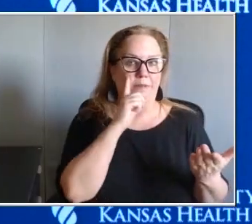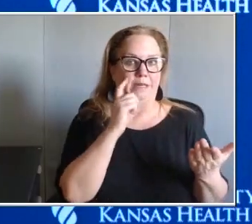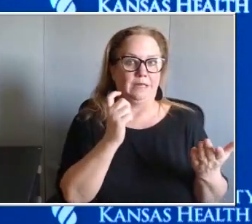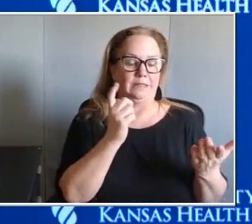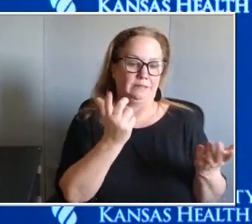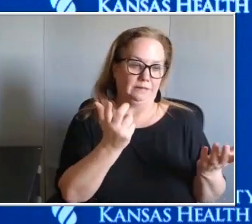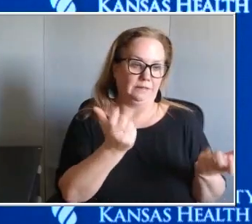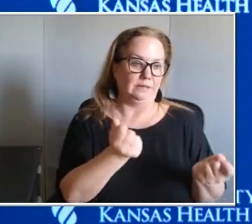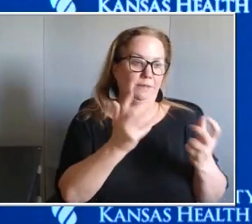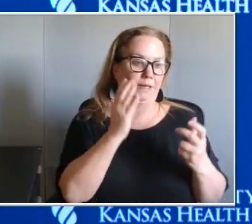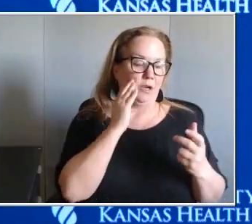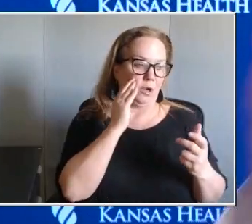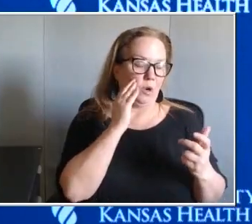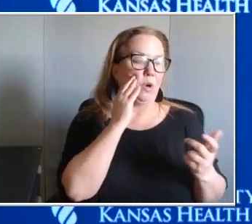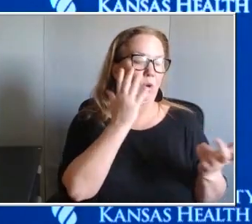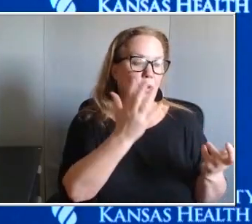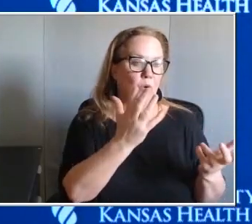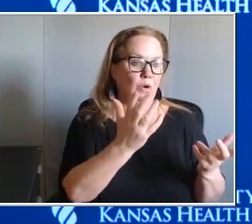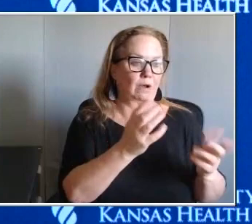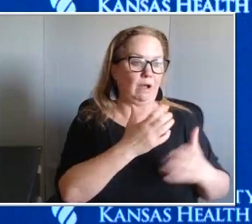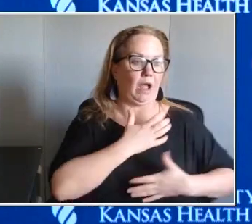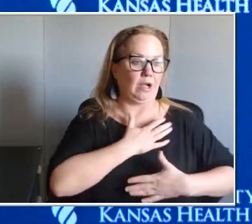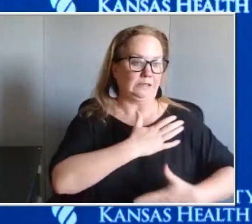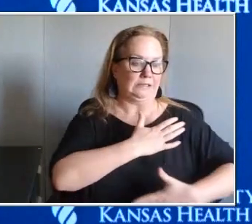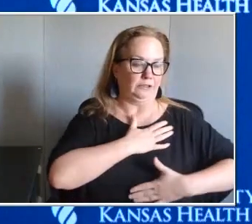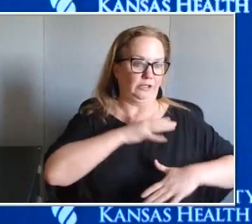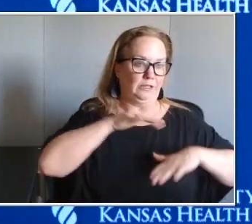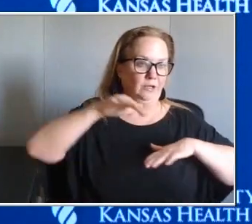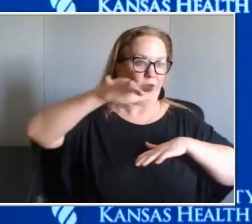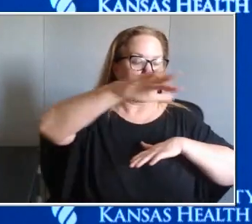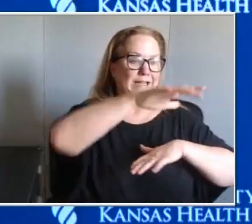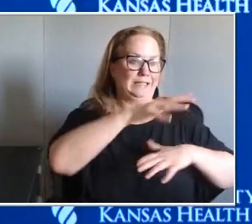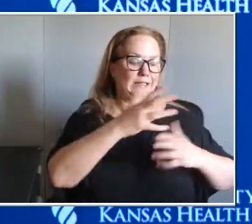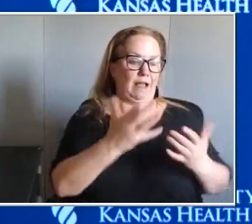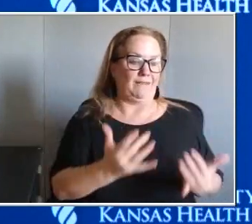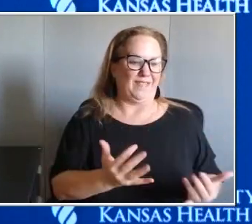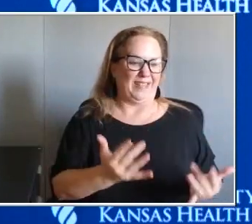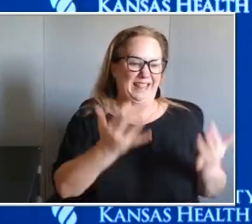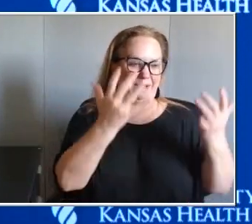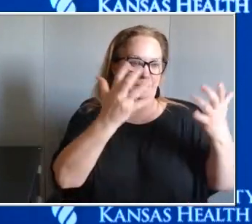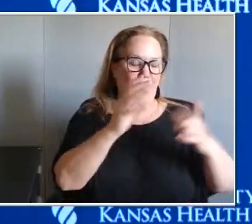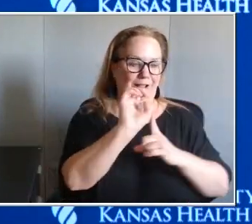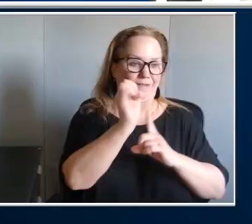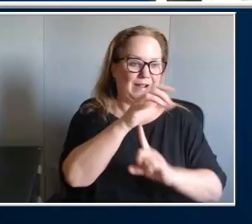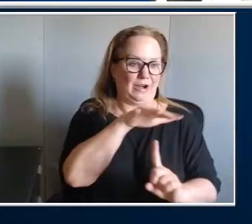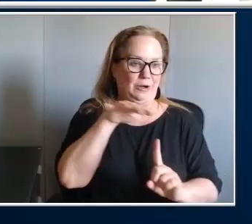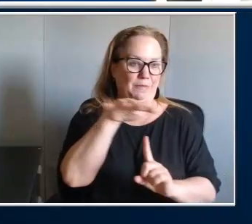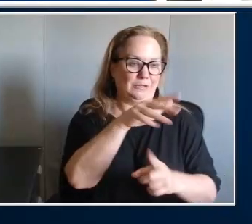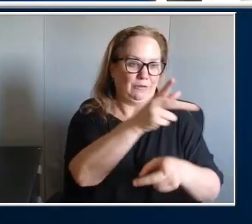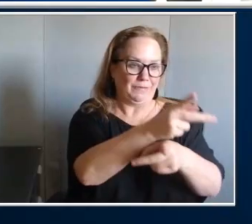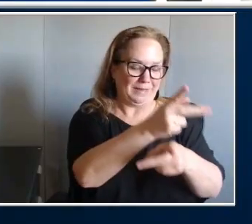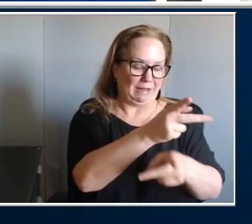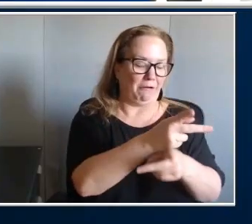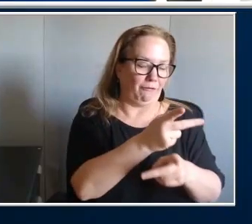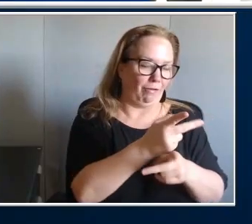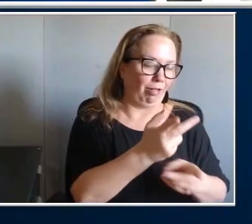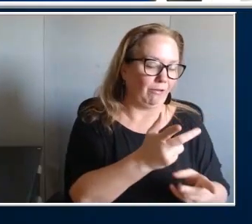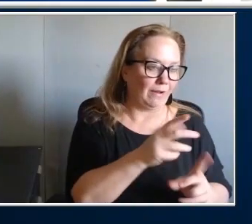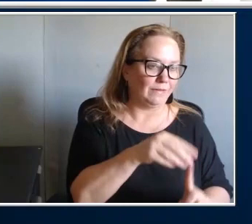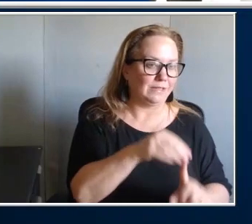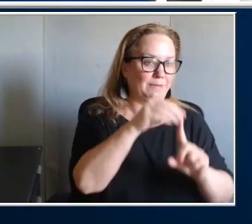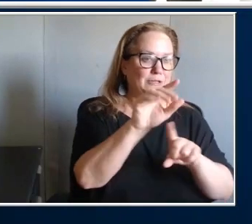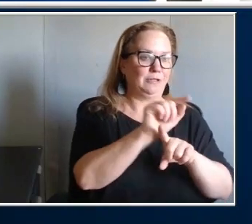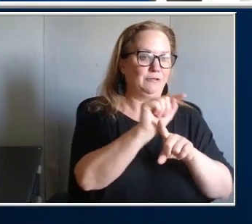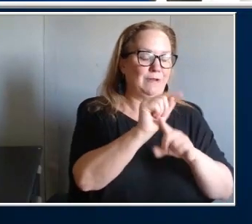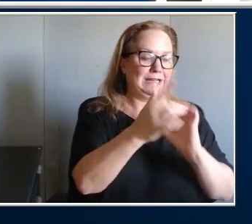as many people would surmise, a lot of oxygen, it creates a flammable environment. So you got to be very careful. That's why we have specially trained